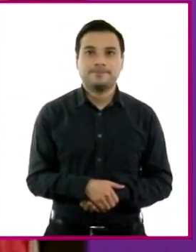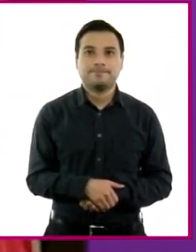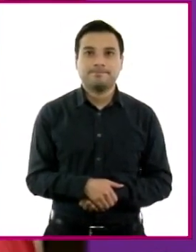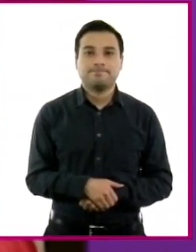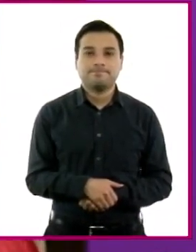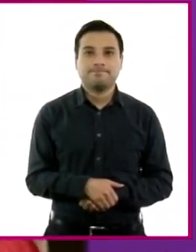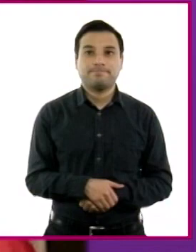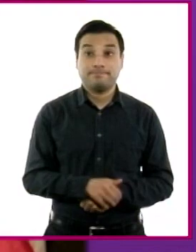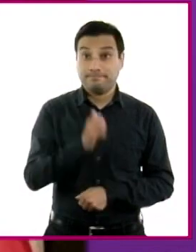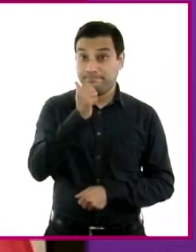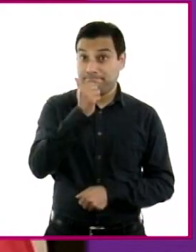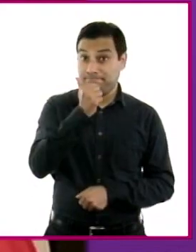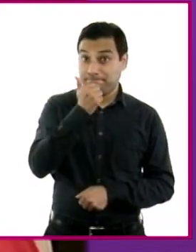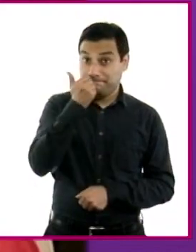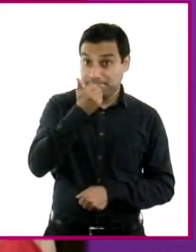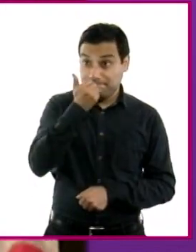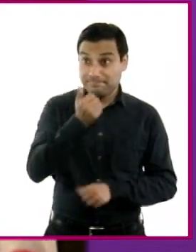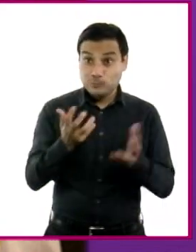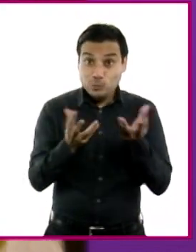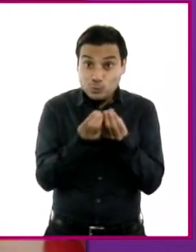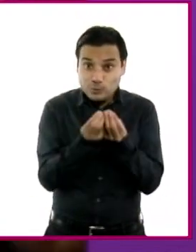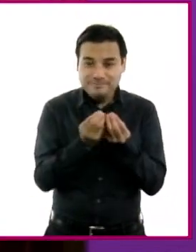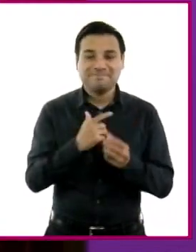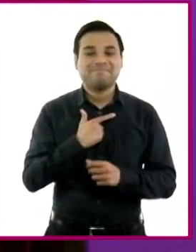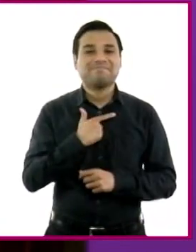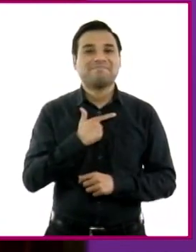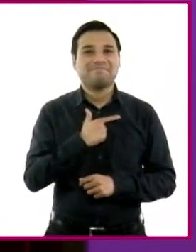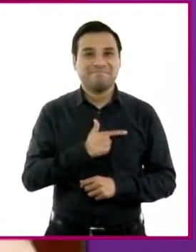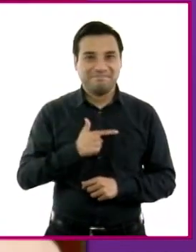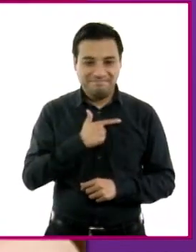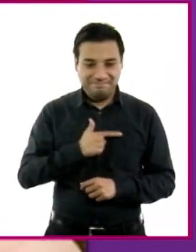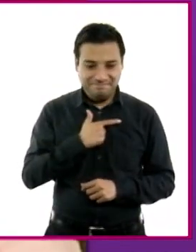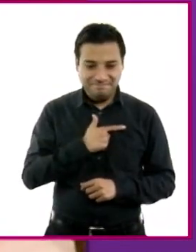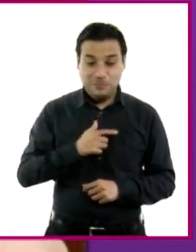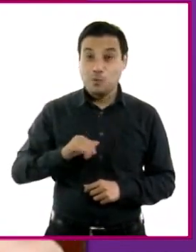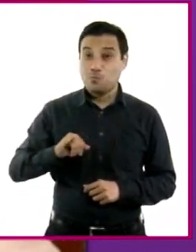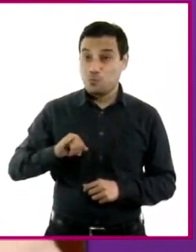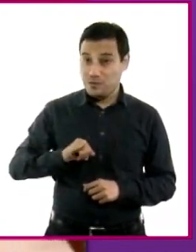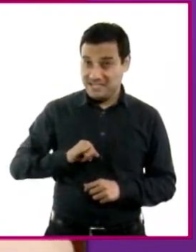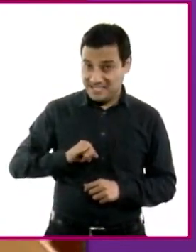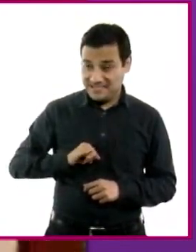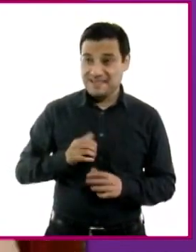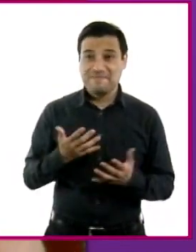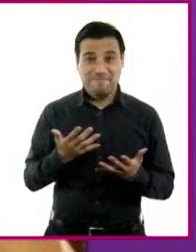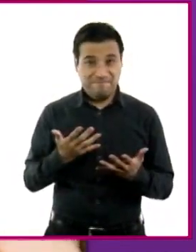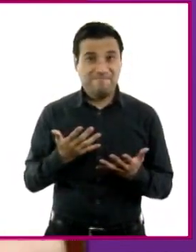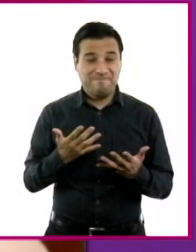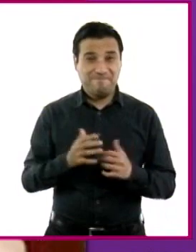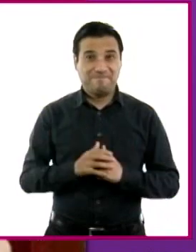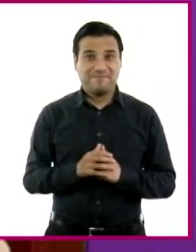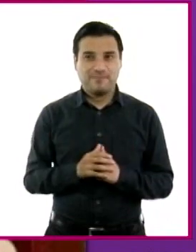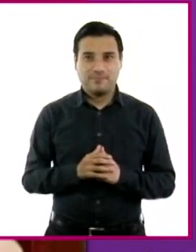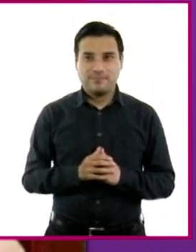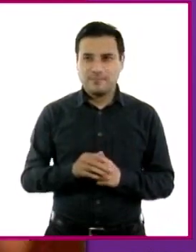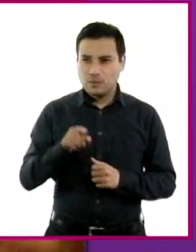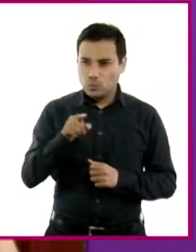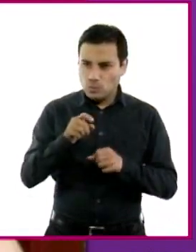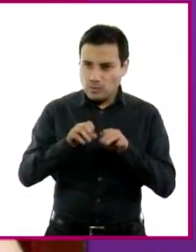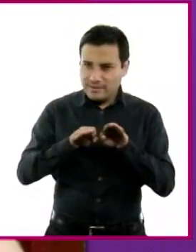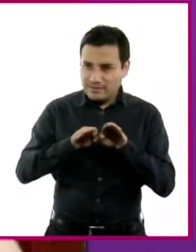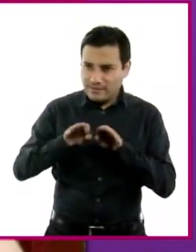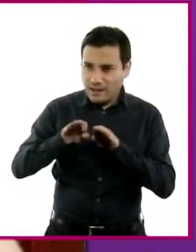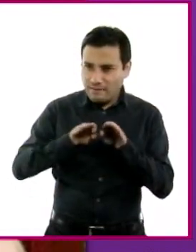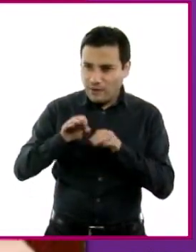Working with students was fun and interesting. It was a good change of our hard work. Your hard work?